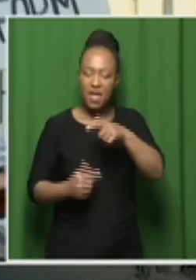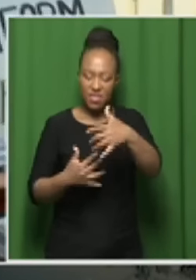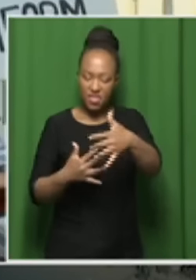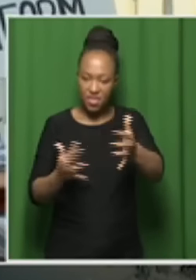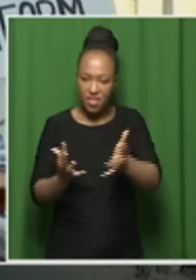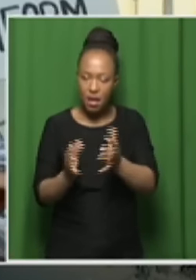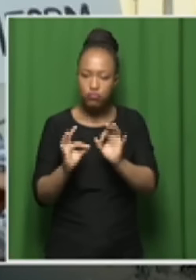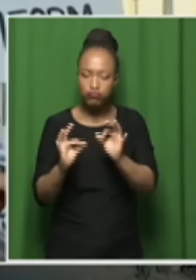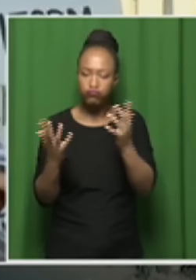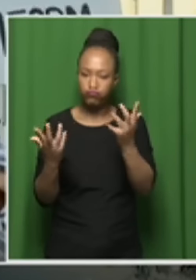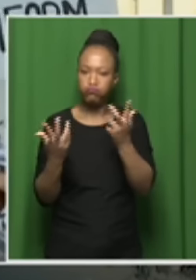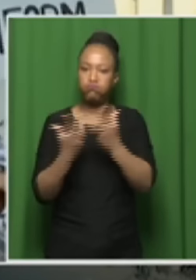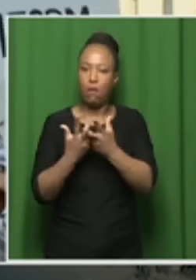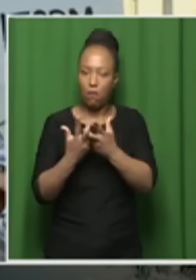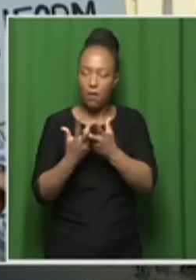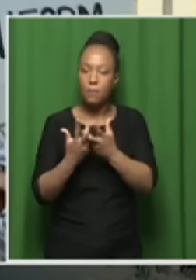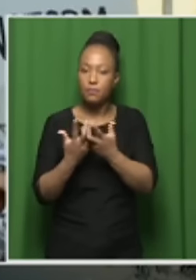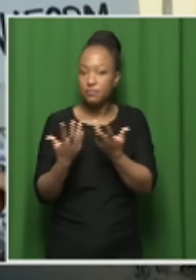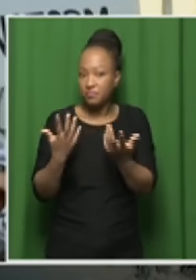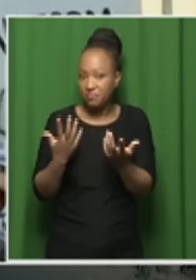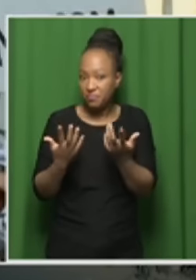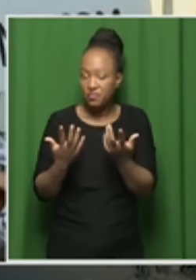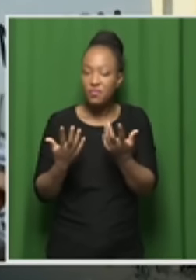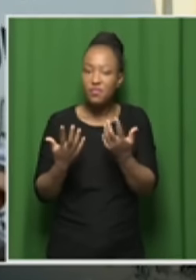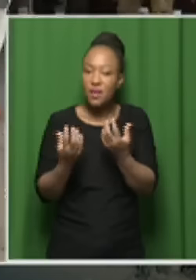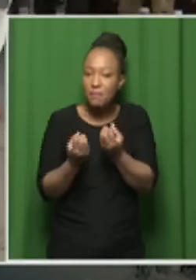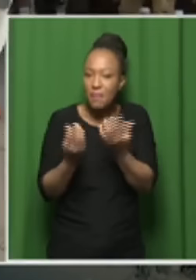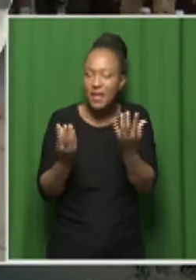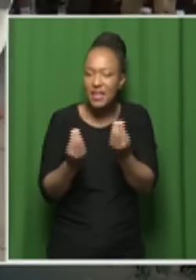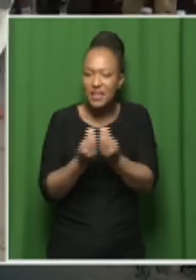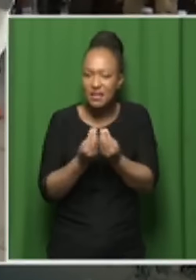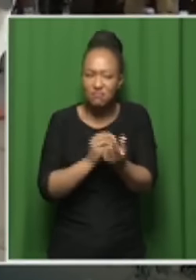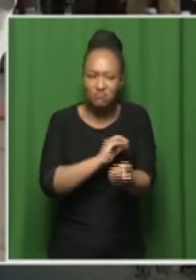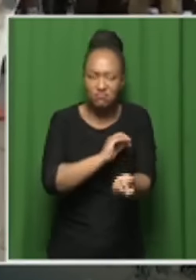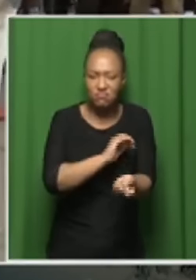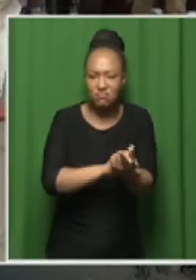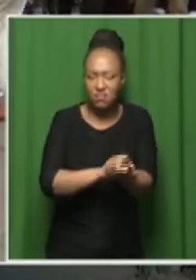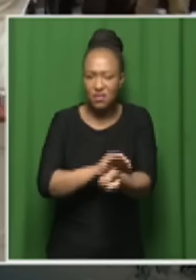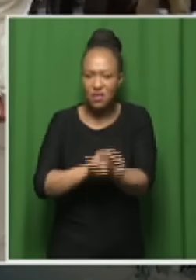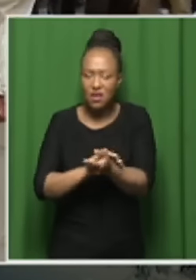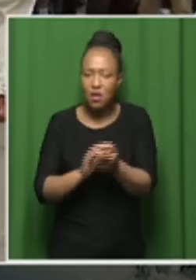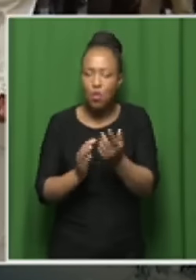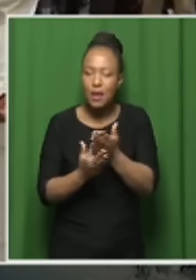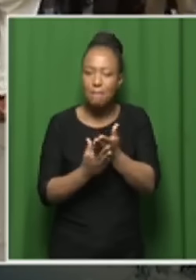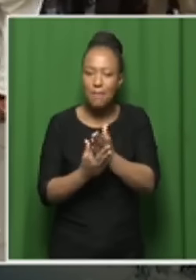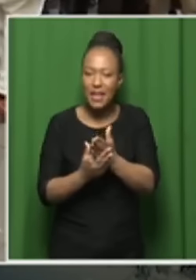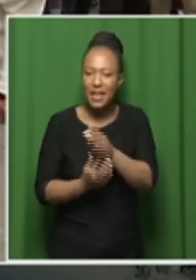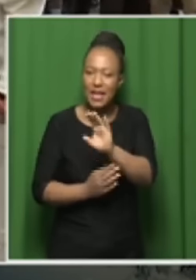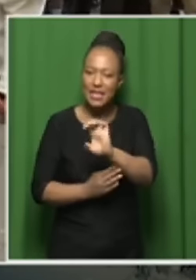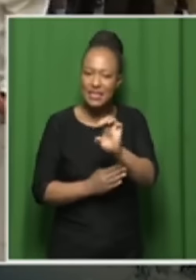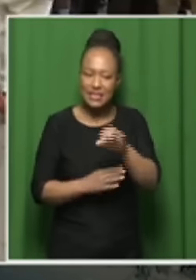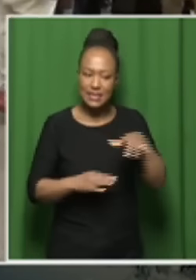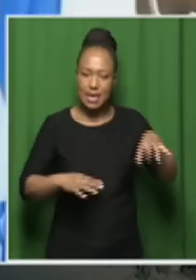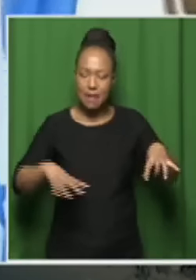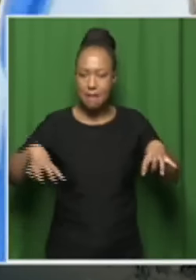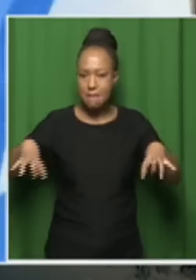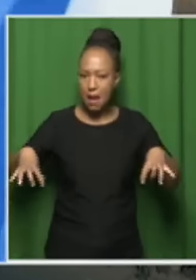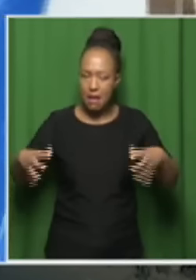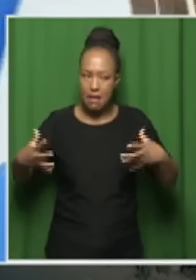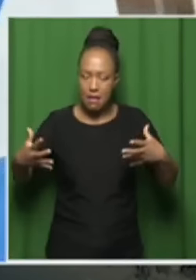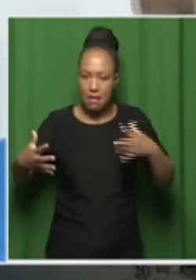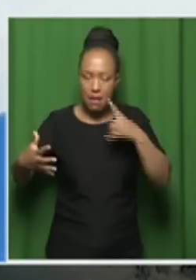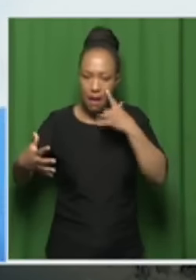be certainly undercut by events that are now escalating in the Middle East. We just simply don't know where to focus.